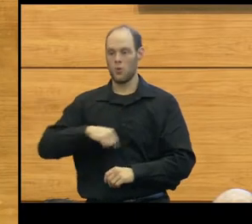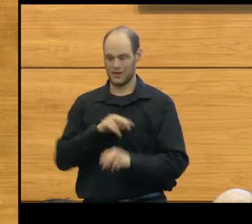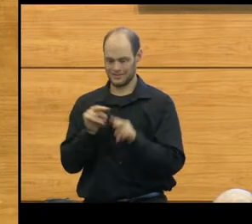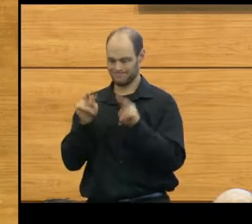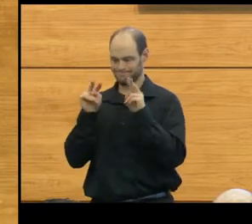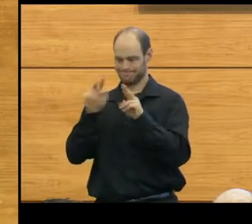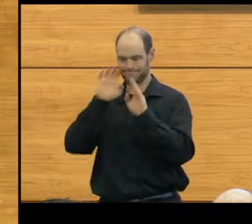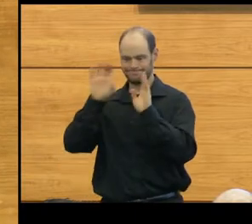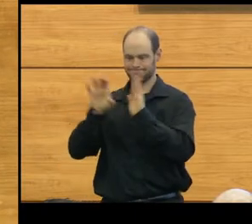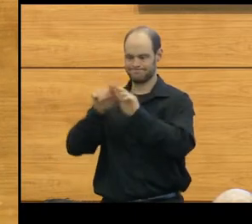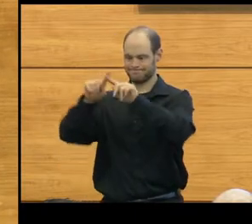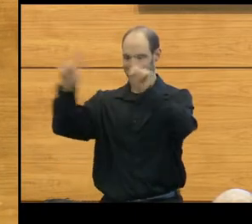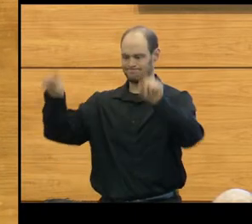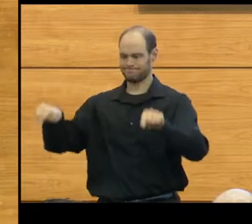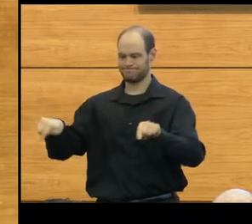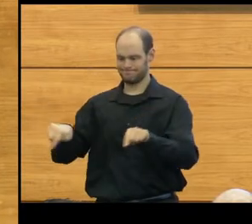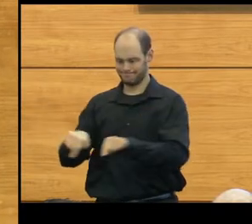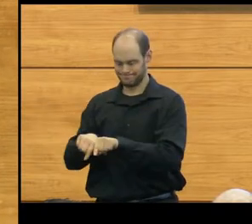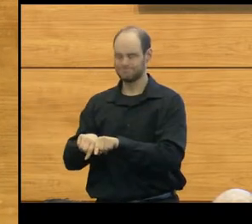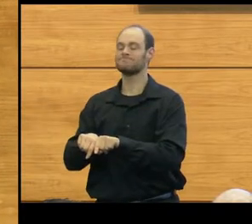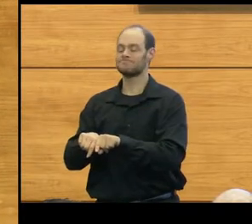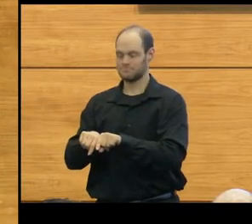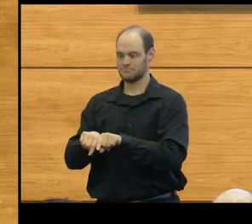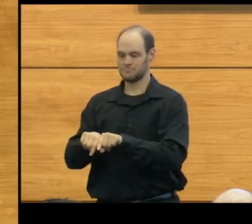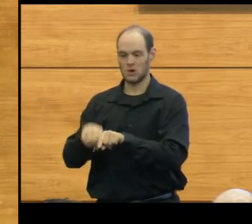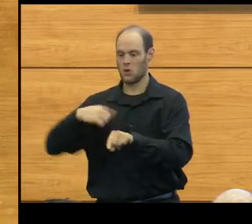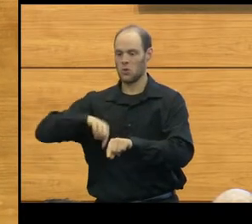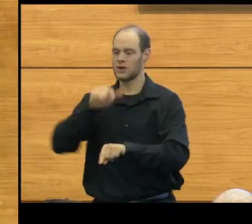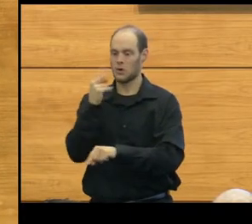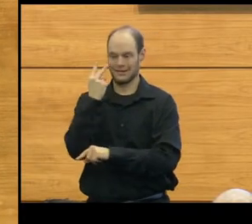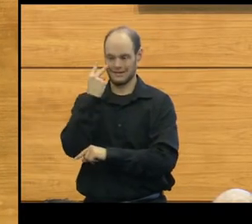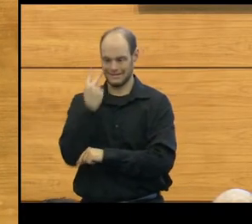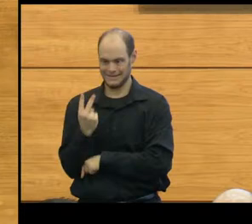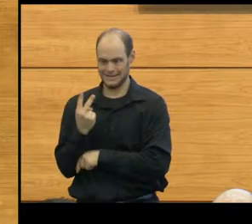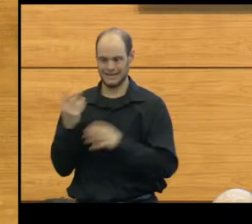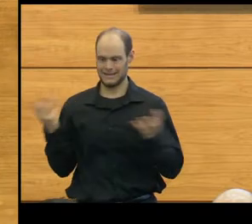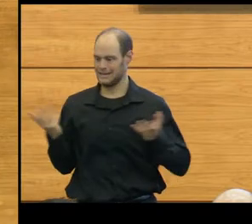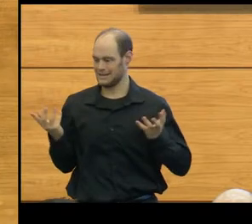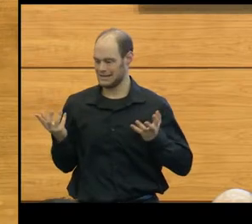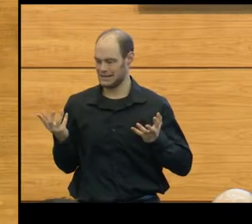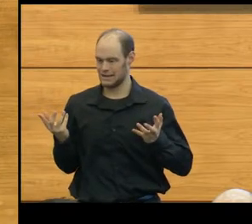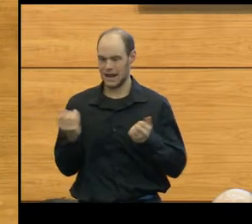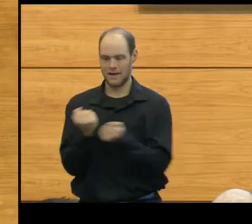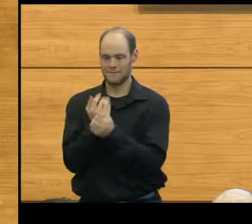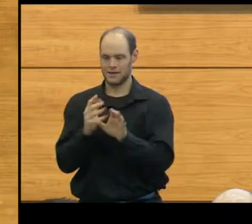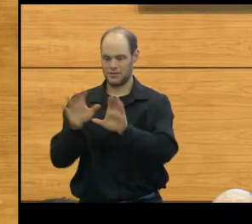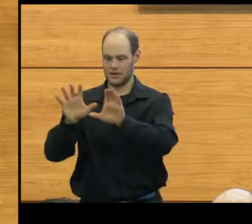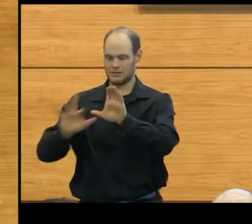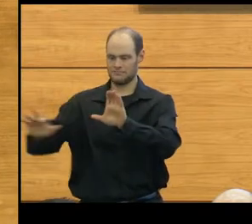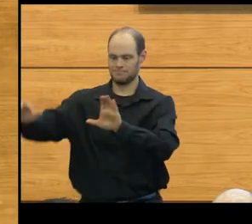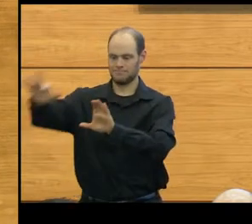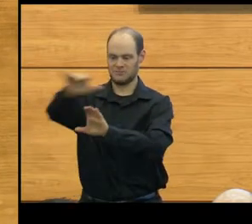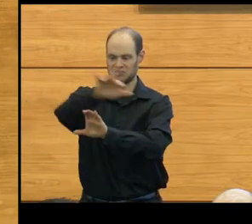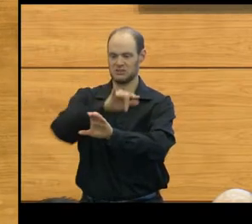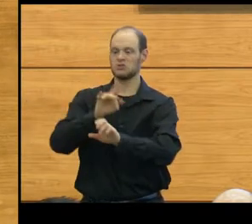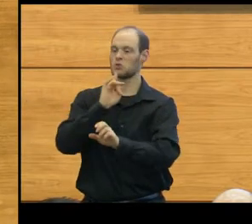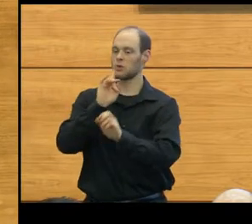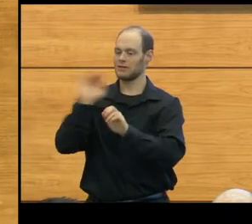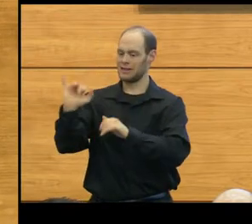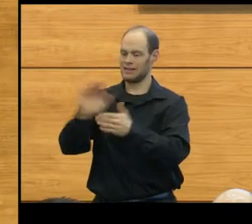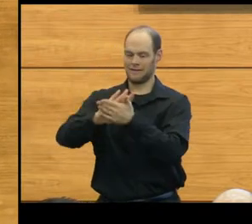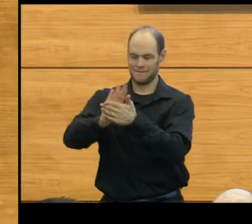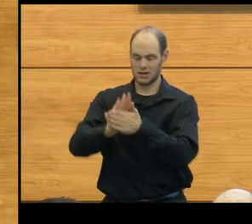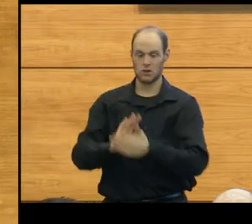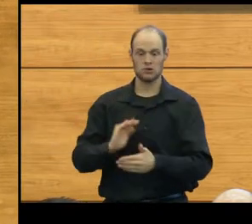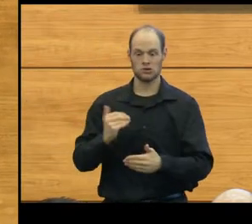things in imaging, what we don't really see is that everything around us is really a video. And so